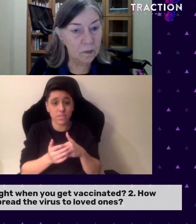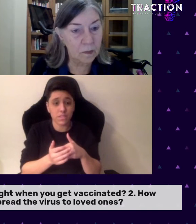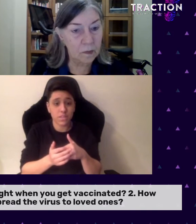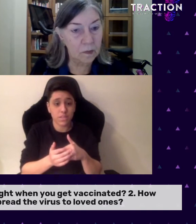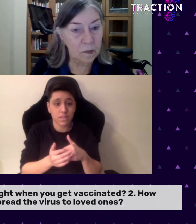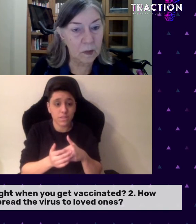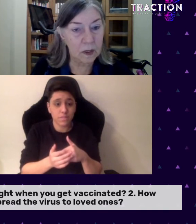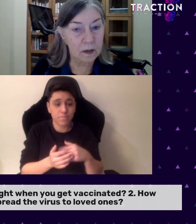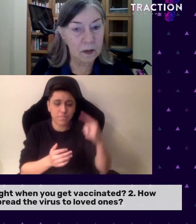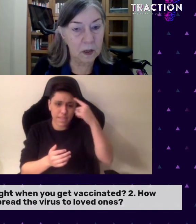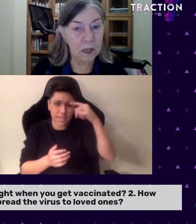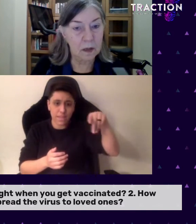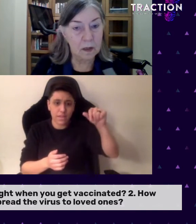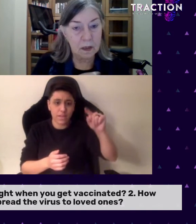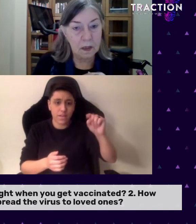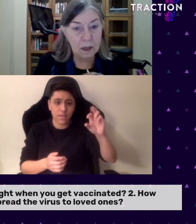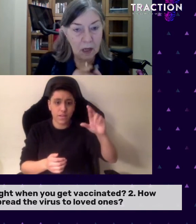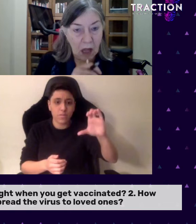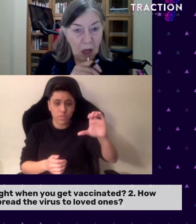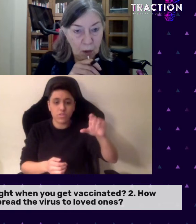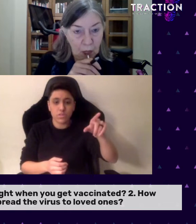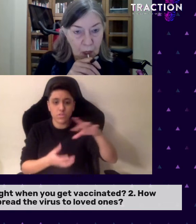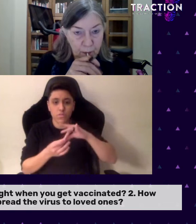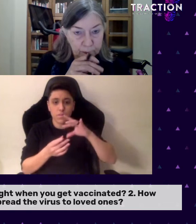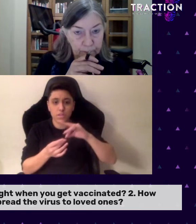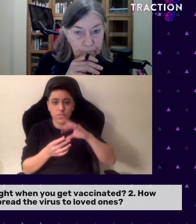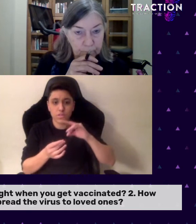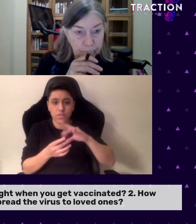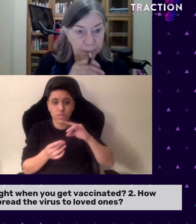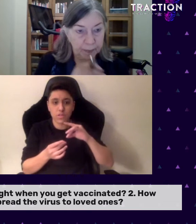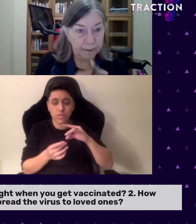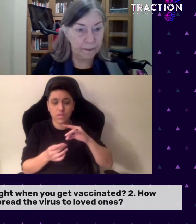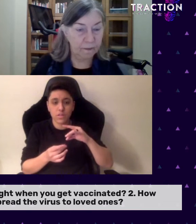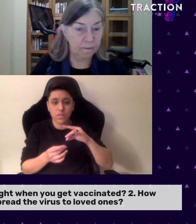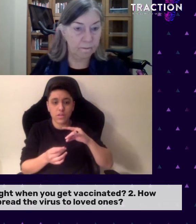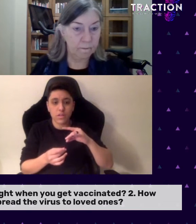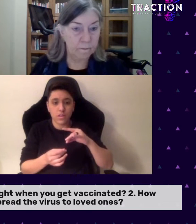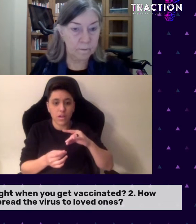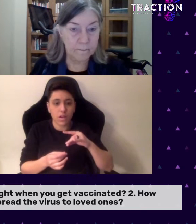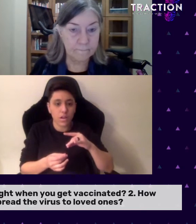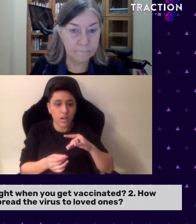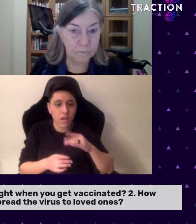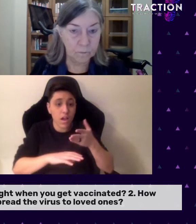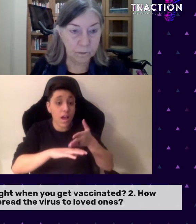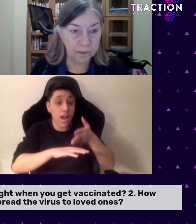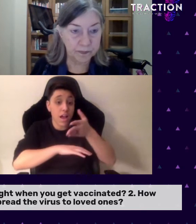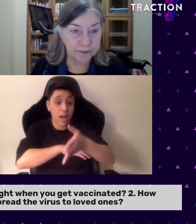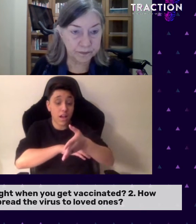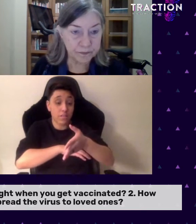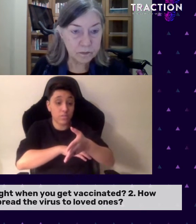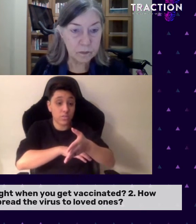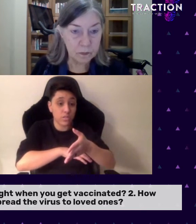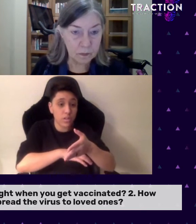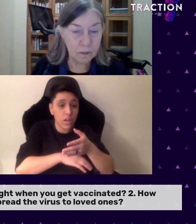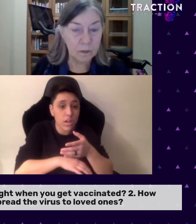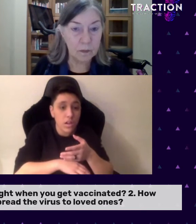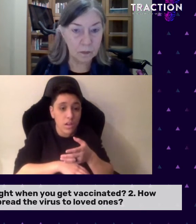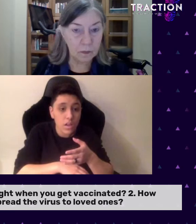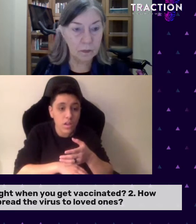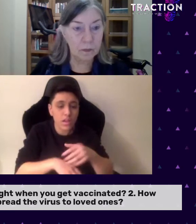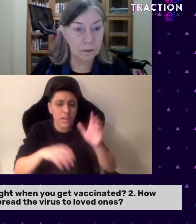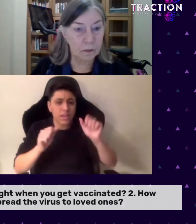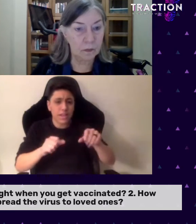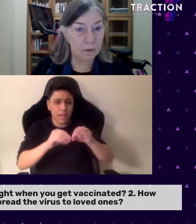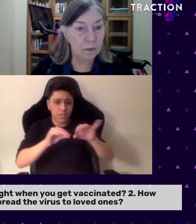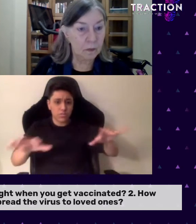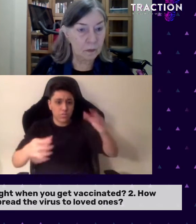Yeah, can you spread the virus right after you get vaccinated? And how long does it take after getting vaccinated to